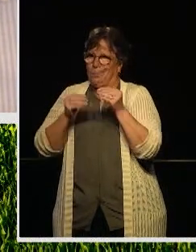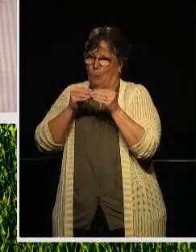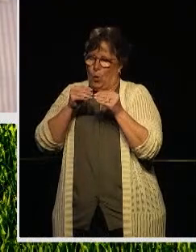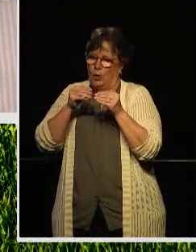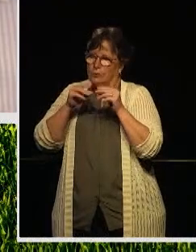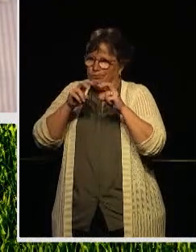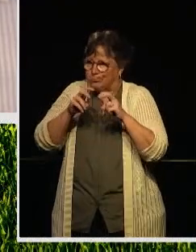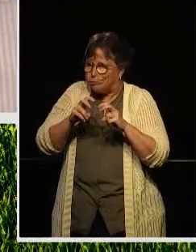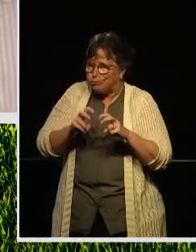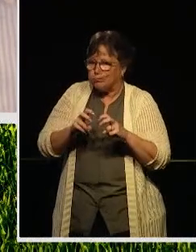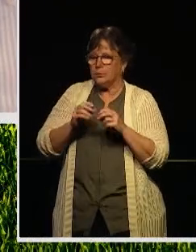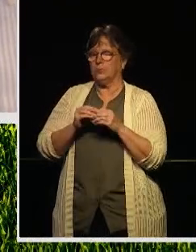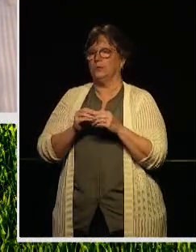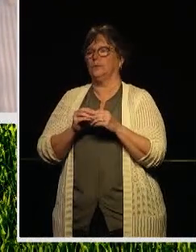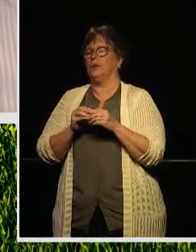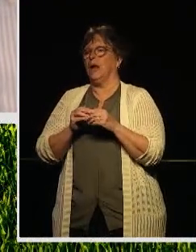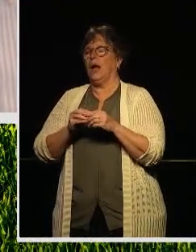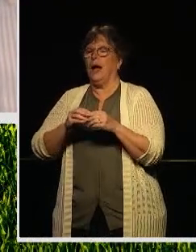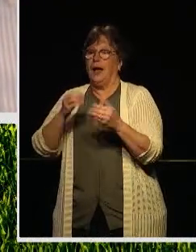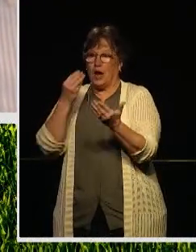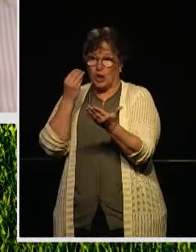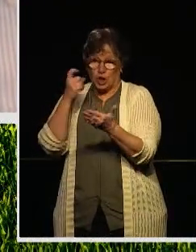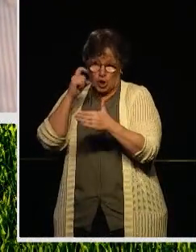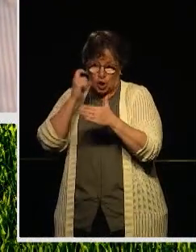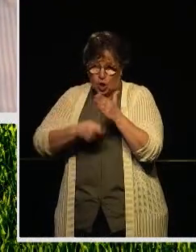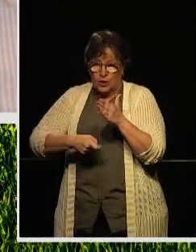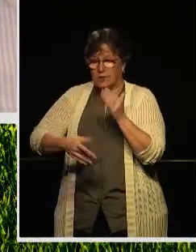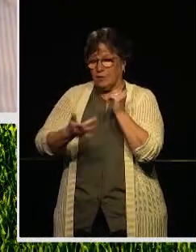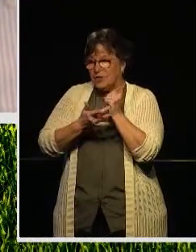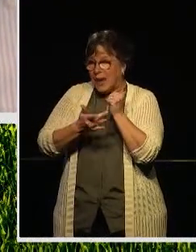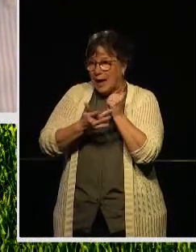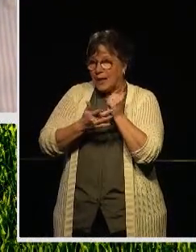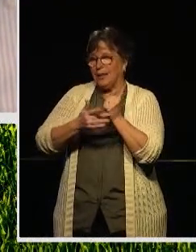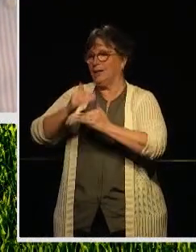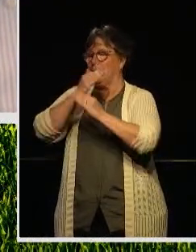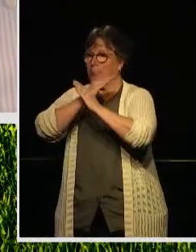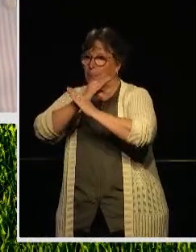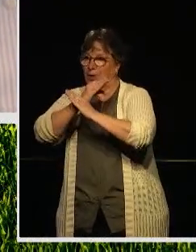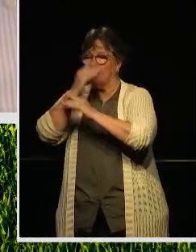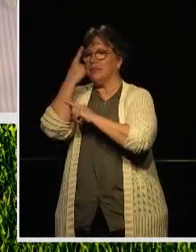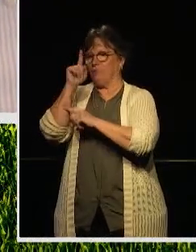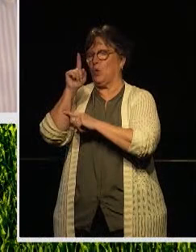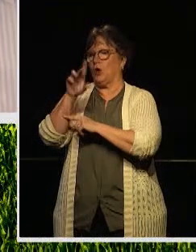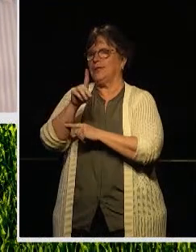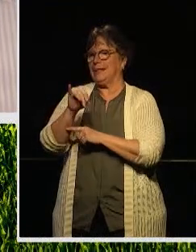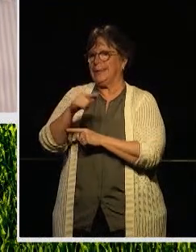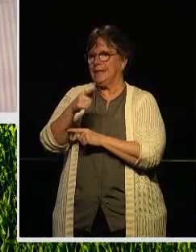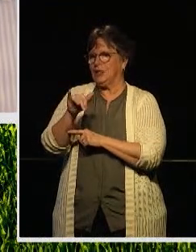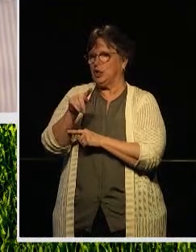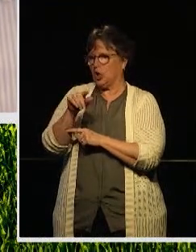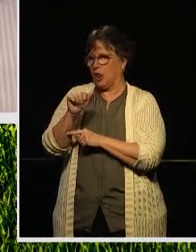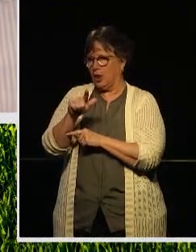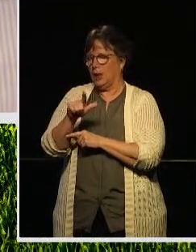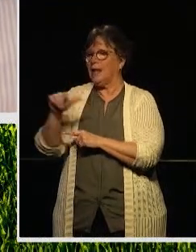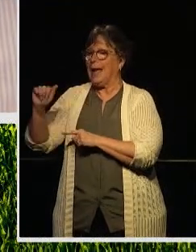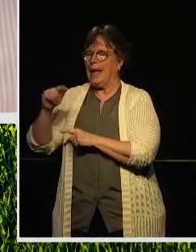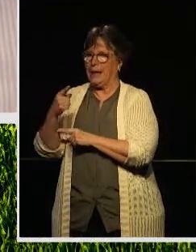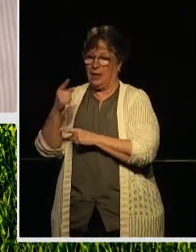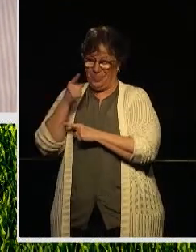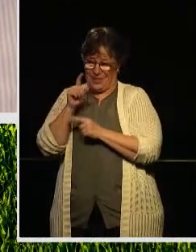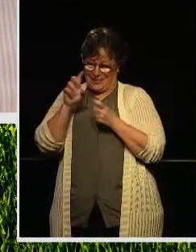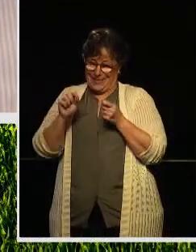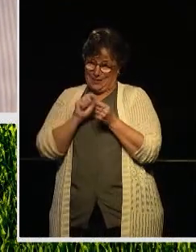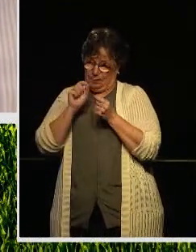tech, cost, and barriers, if you will, for digital ag. This specific panel is going to focus